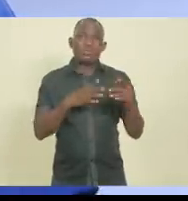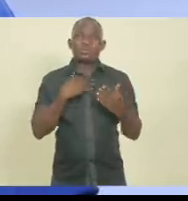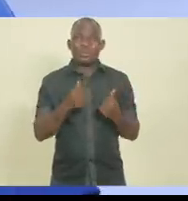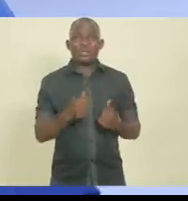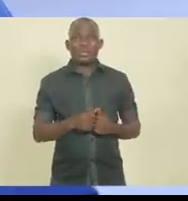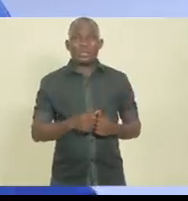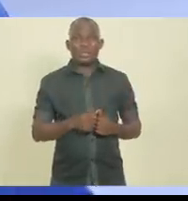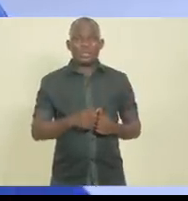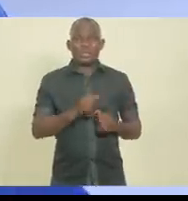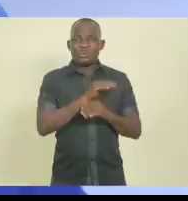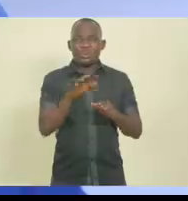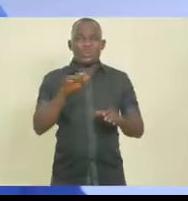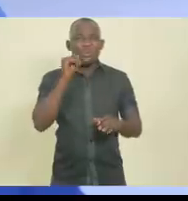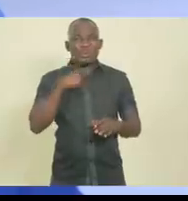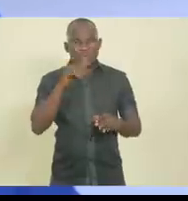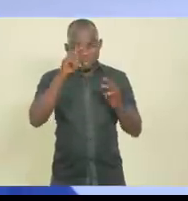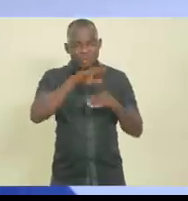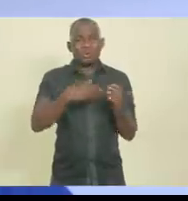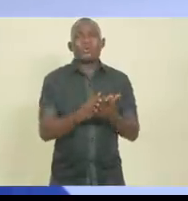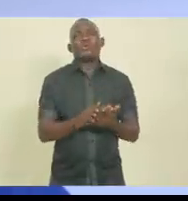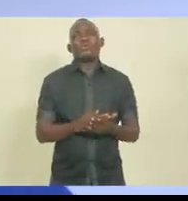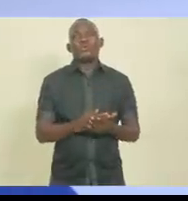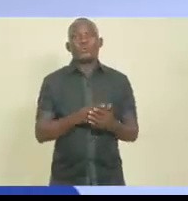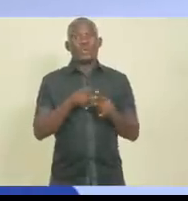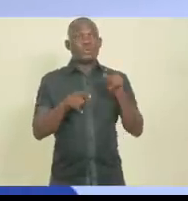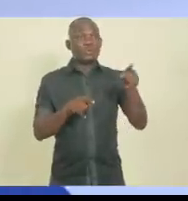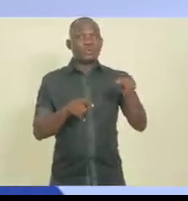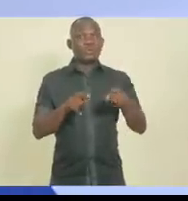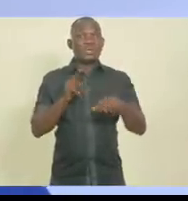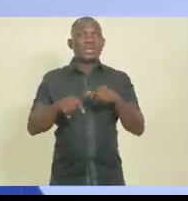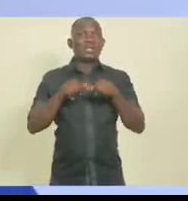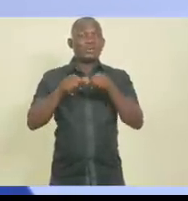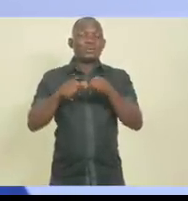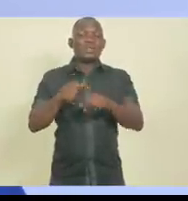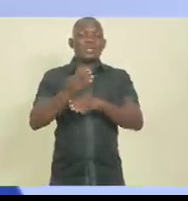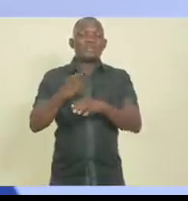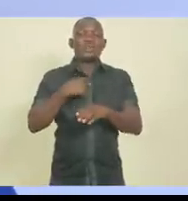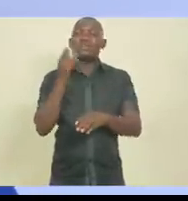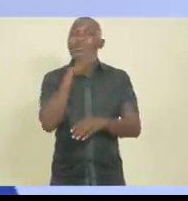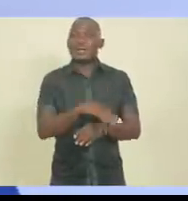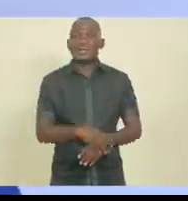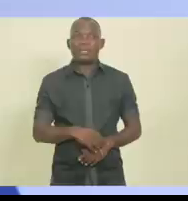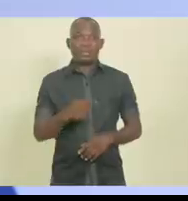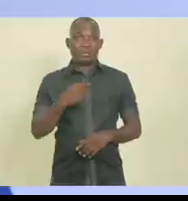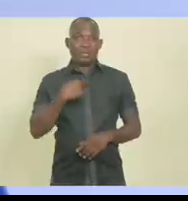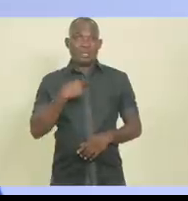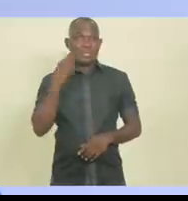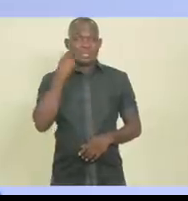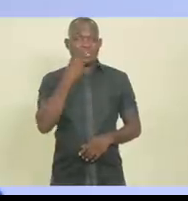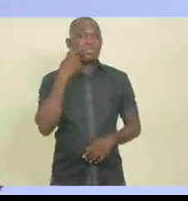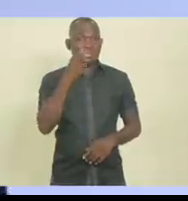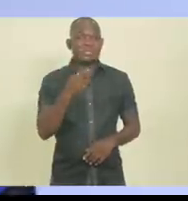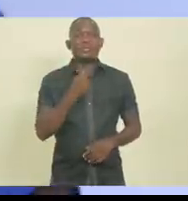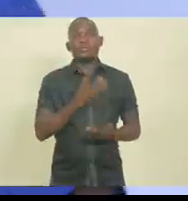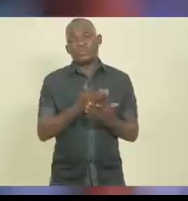We all have our low moments and I respect that you are human too. But you can't keep treating me like this. Because I witnessed it, I beg you.